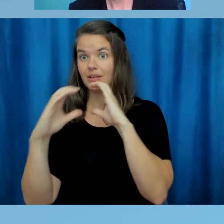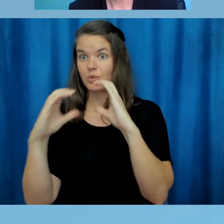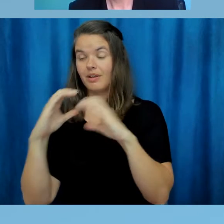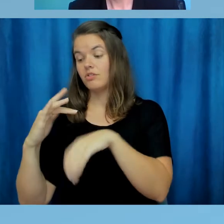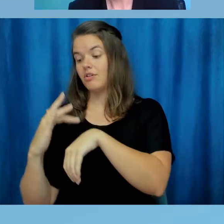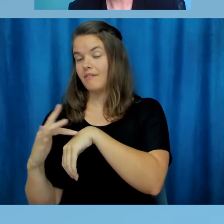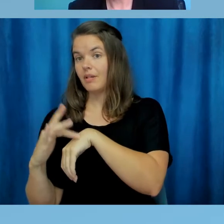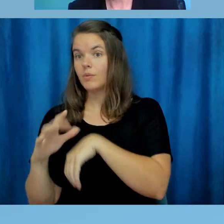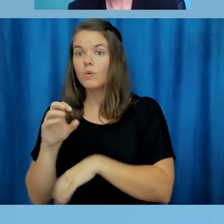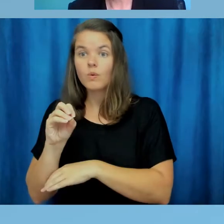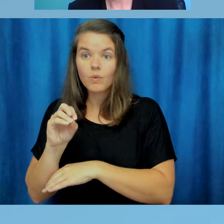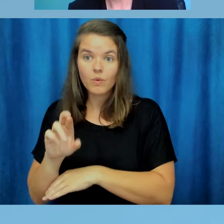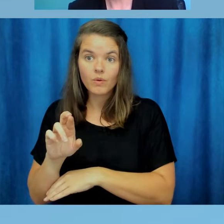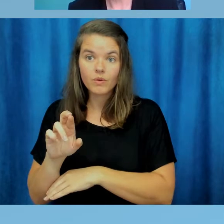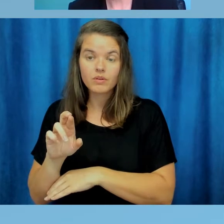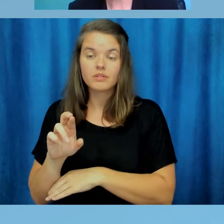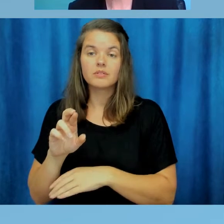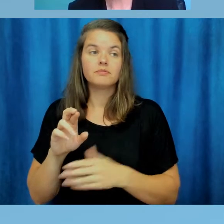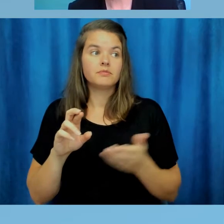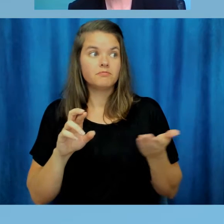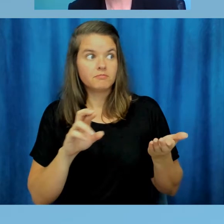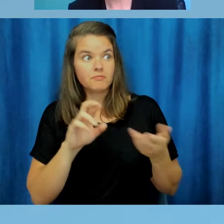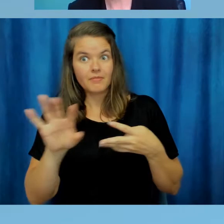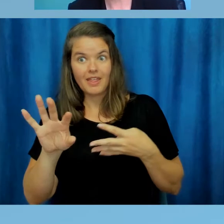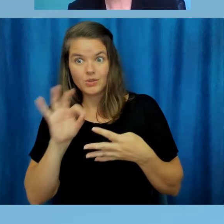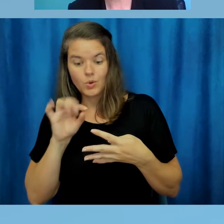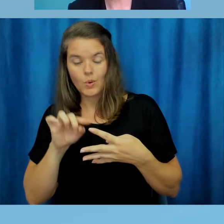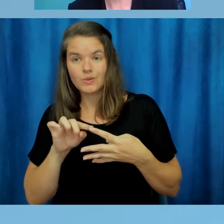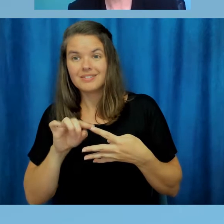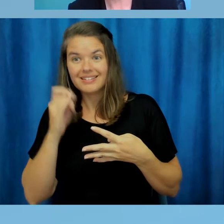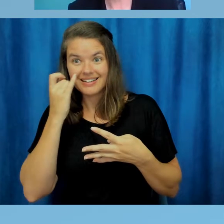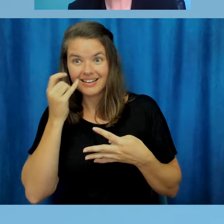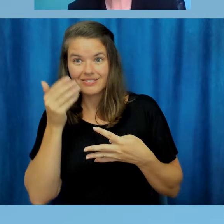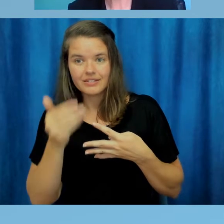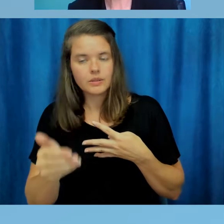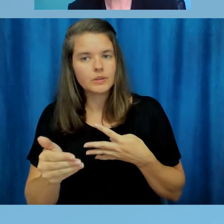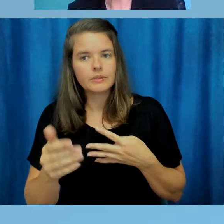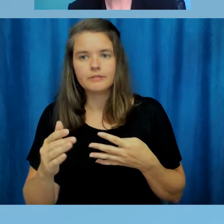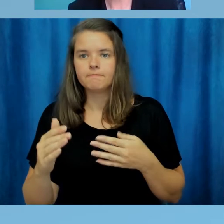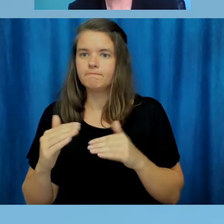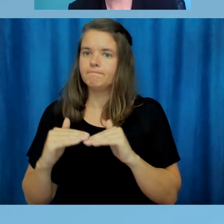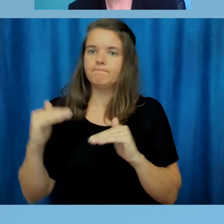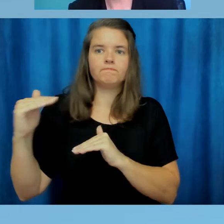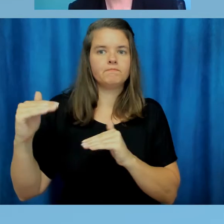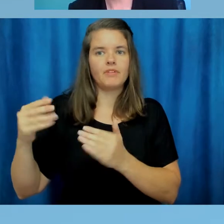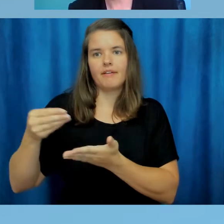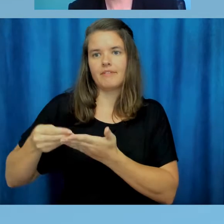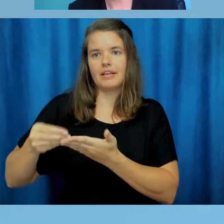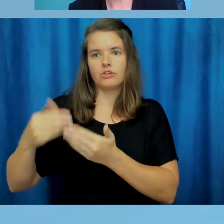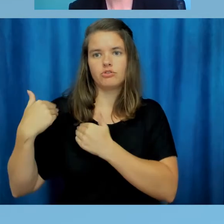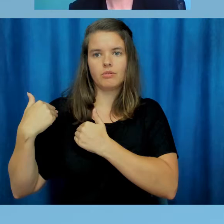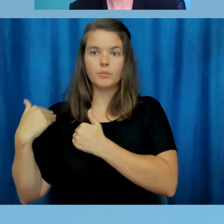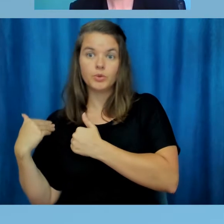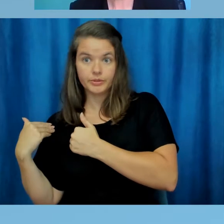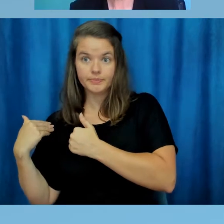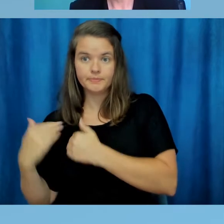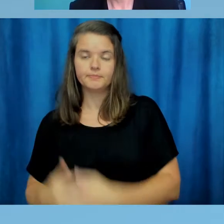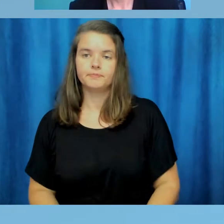available, or the means that they chose would result in an undue financial burden.